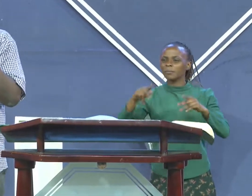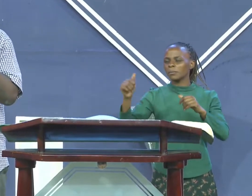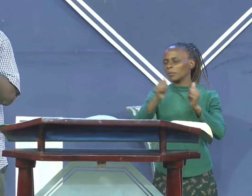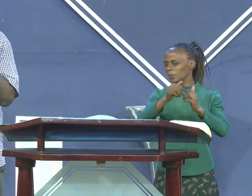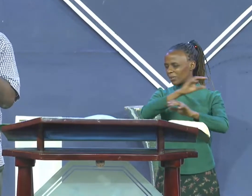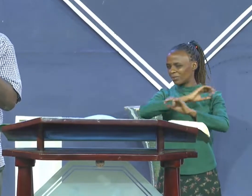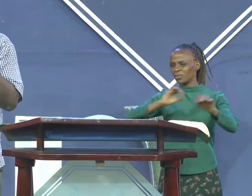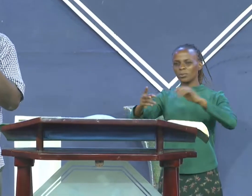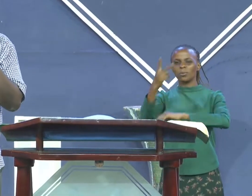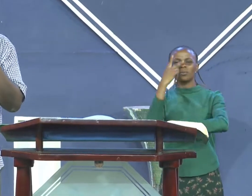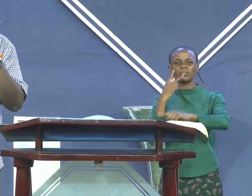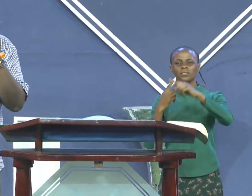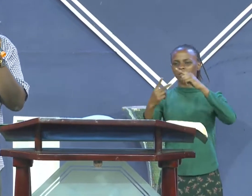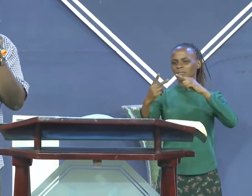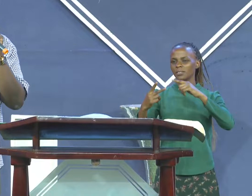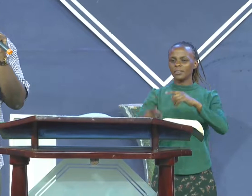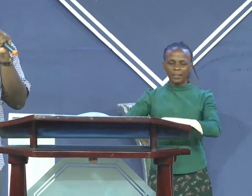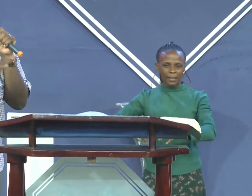Perizzites, those who had no vision,